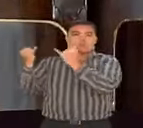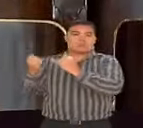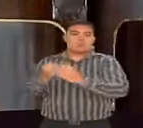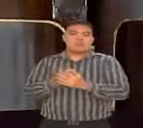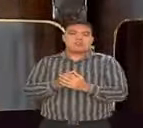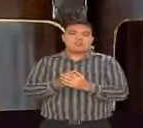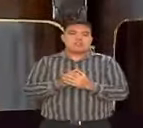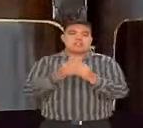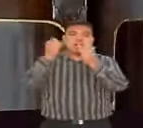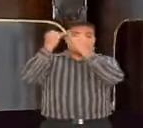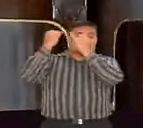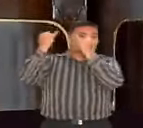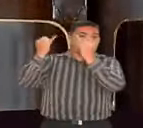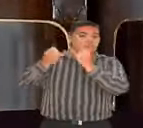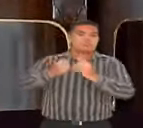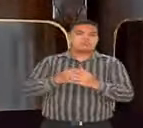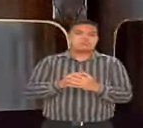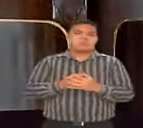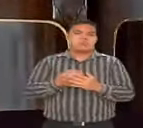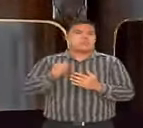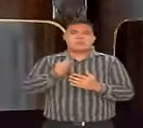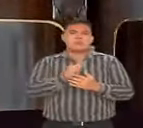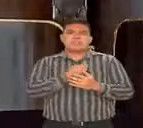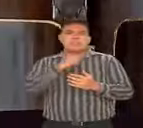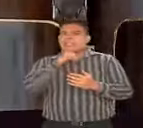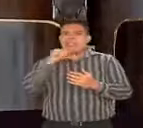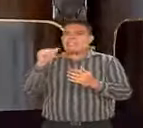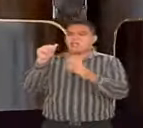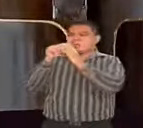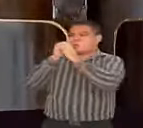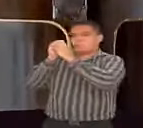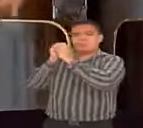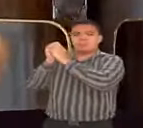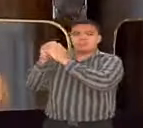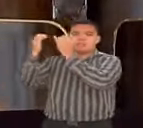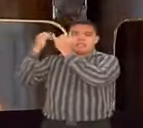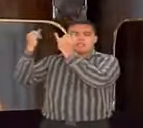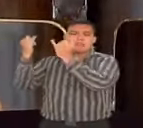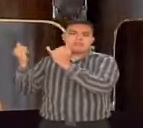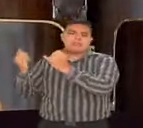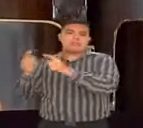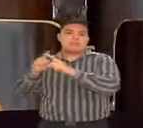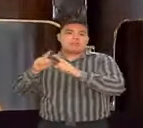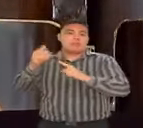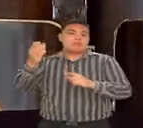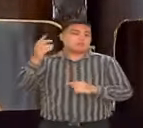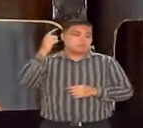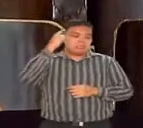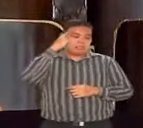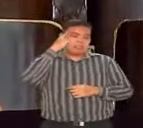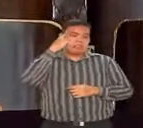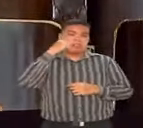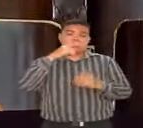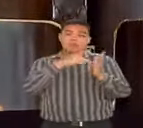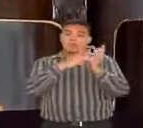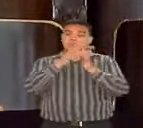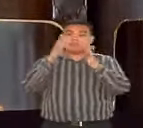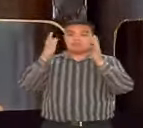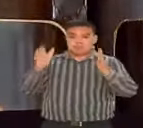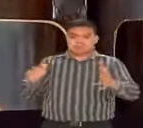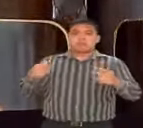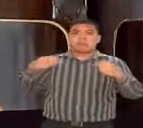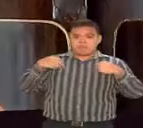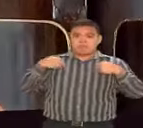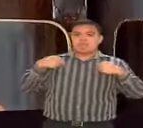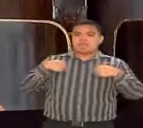Kanang idols sa atong ginanya, we may not be worshiping like the pagans do, but don't you realize, even as Christians, we